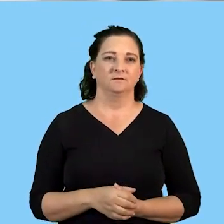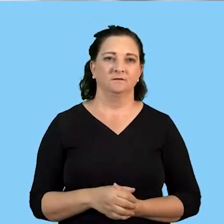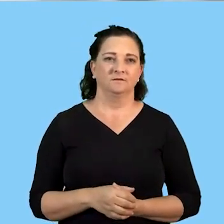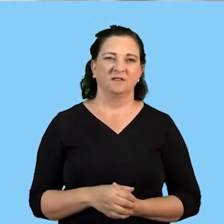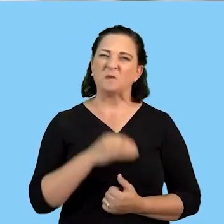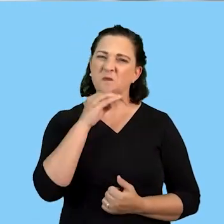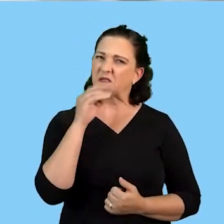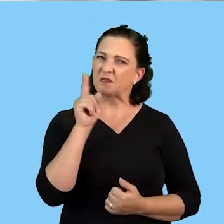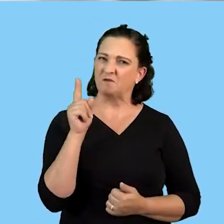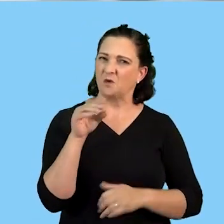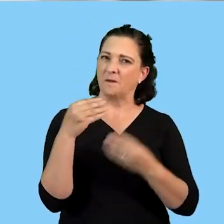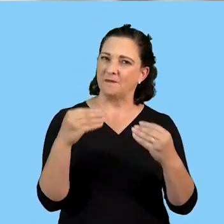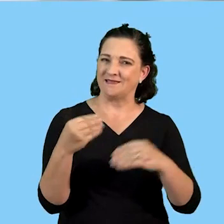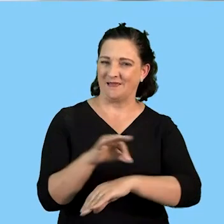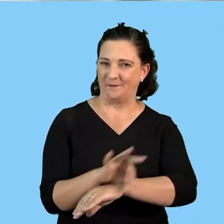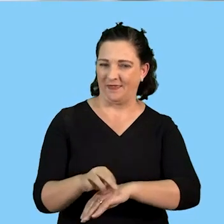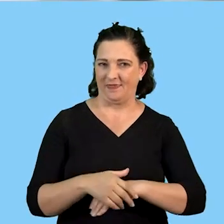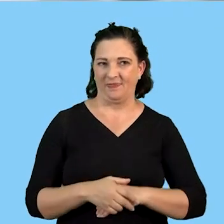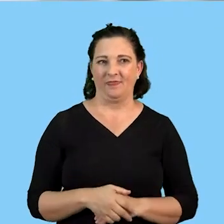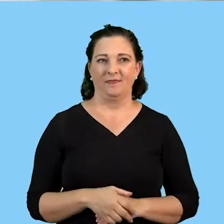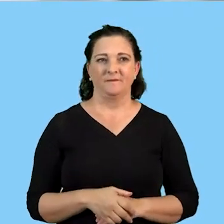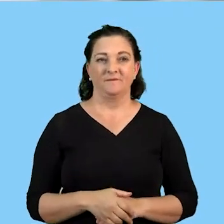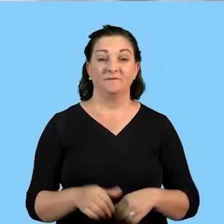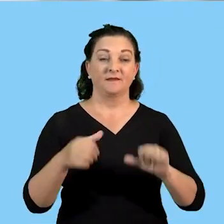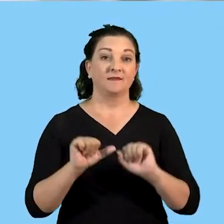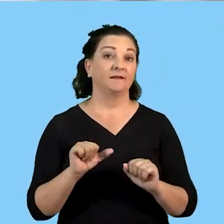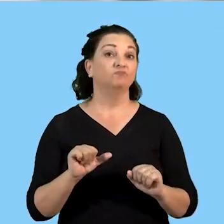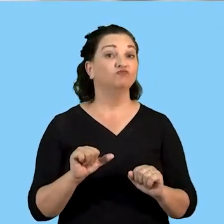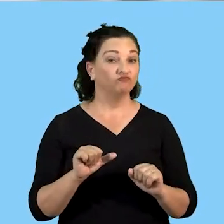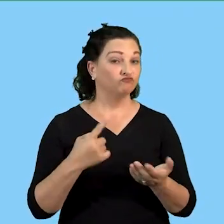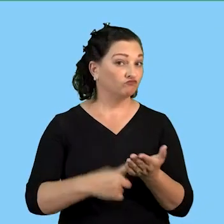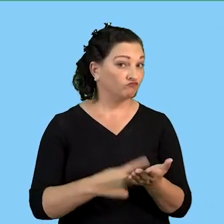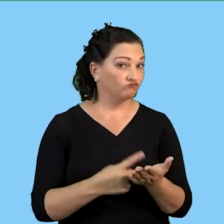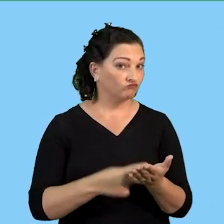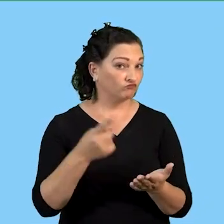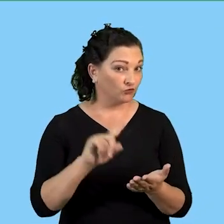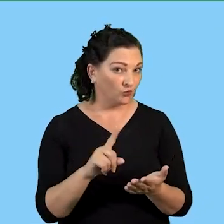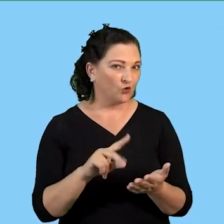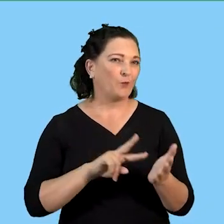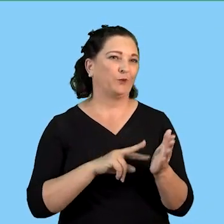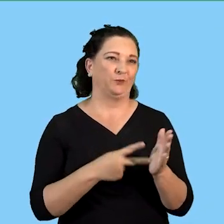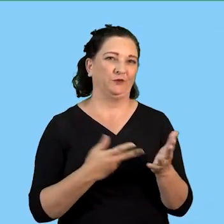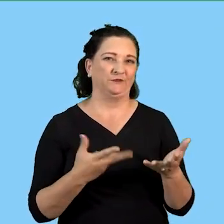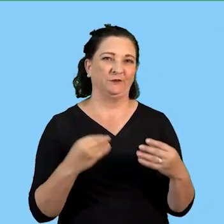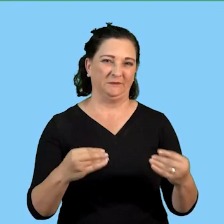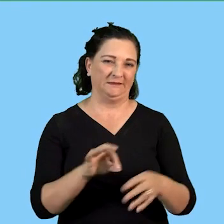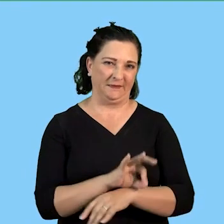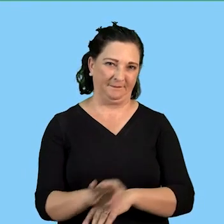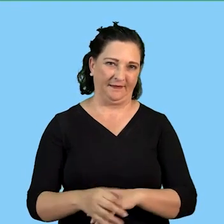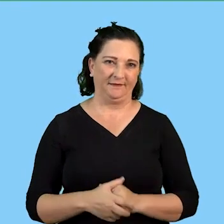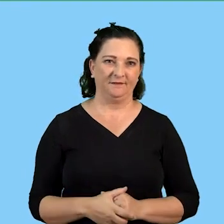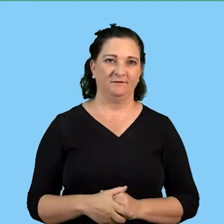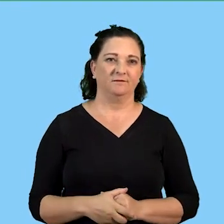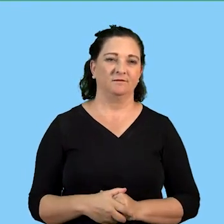actually this particular knowledge of which is the meaning of a business plan. You must be able to discuss the purpose of